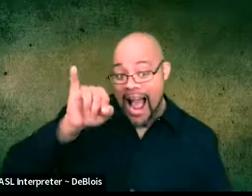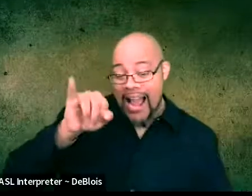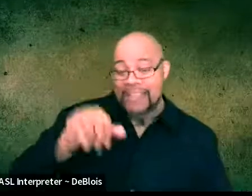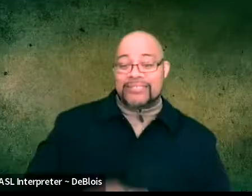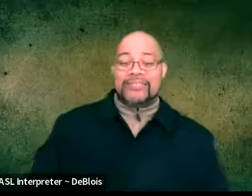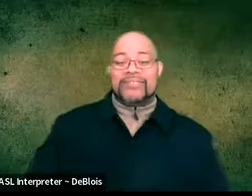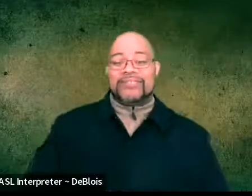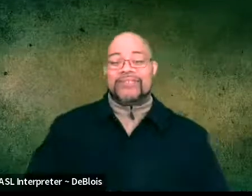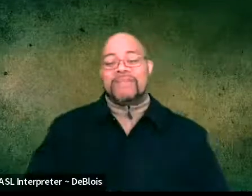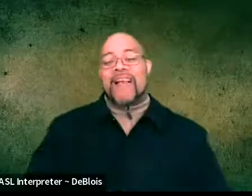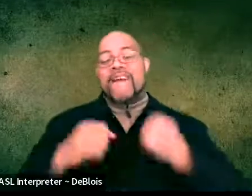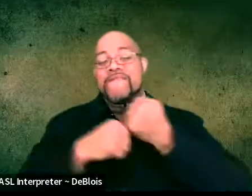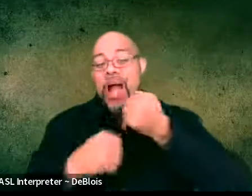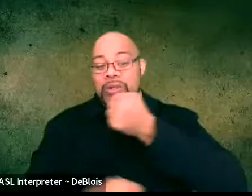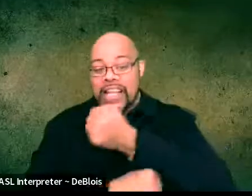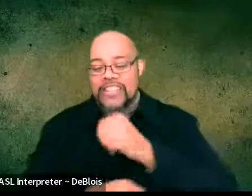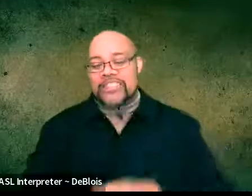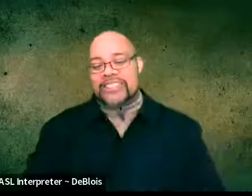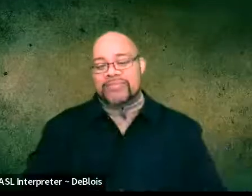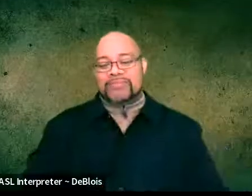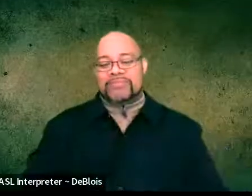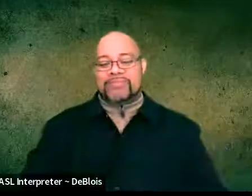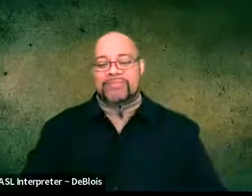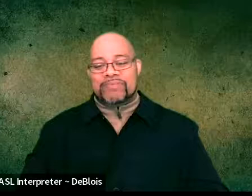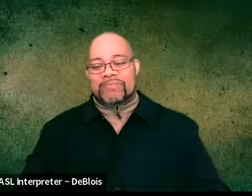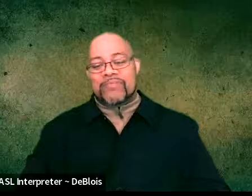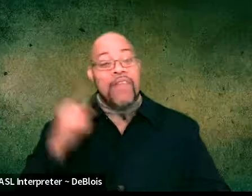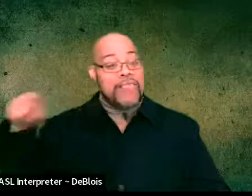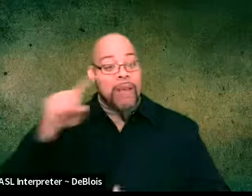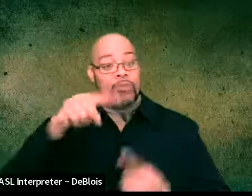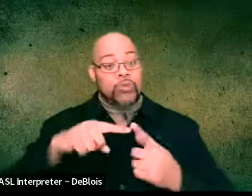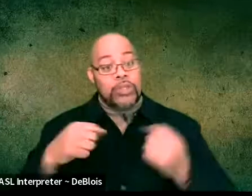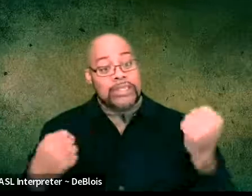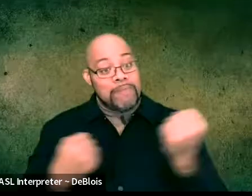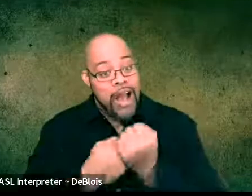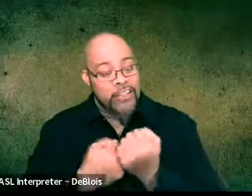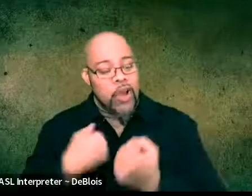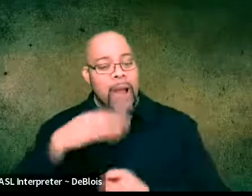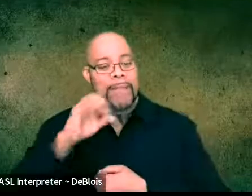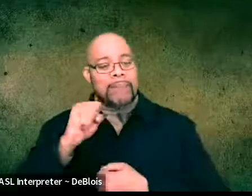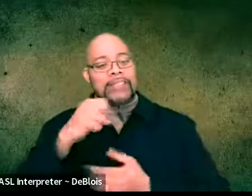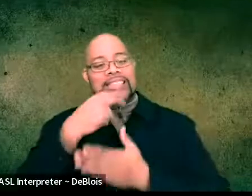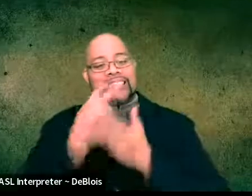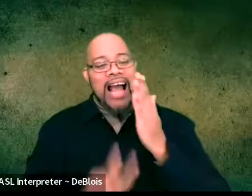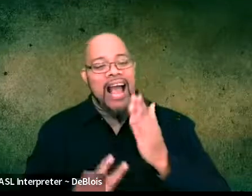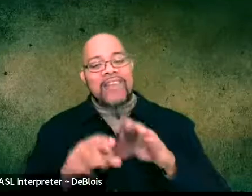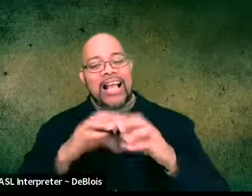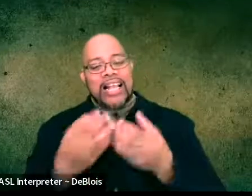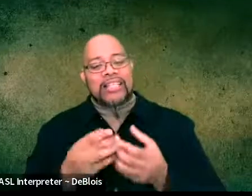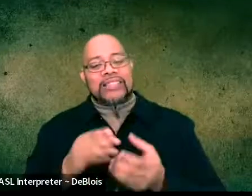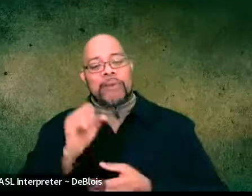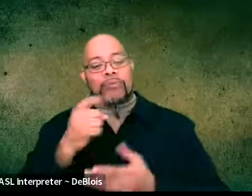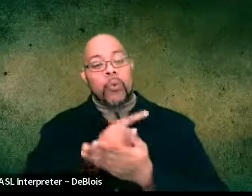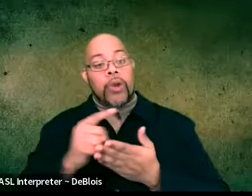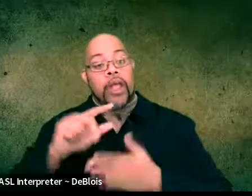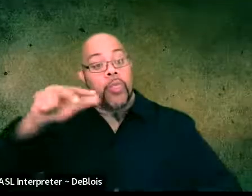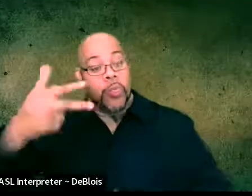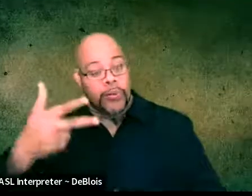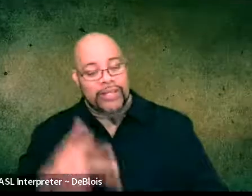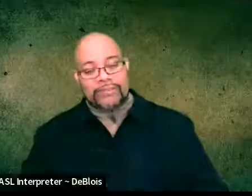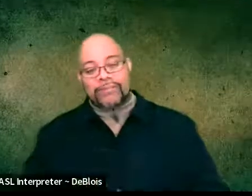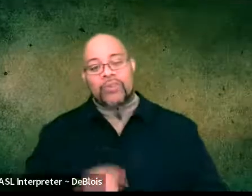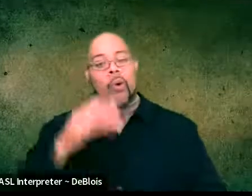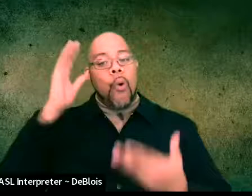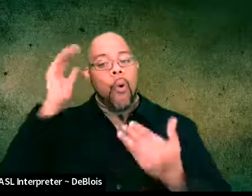P-A-D-I Foundation, for them to sponsor our BIMS diving class for BIMS Week 3.